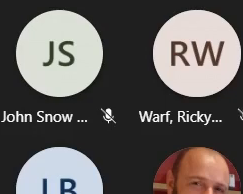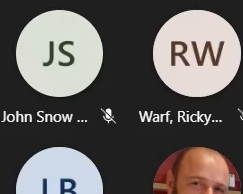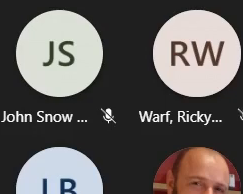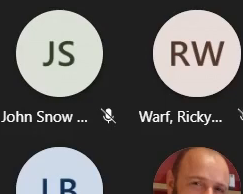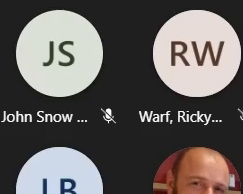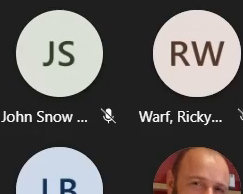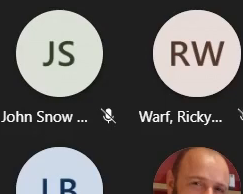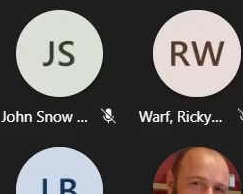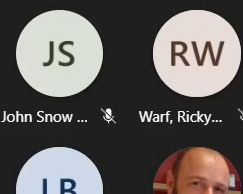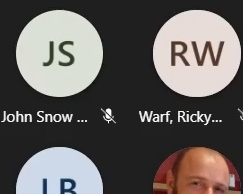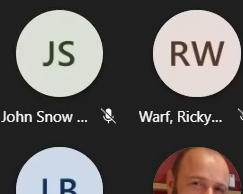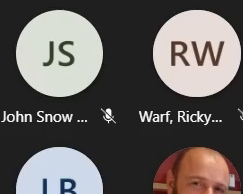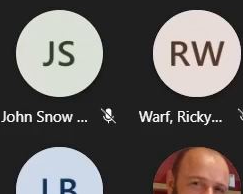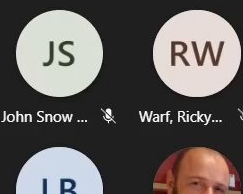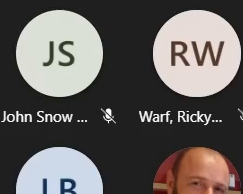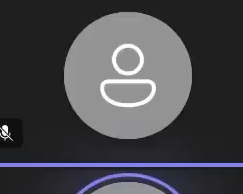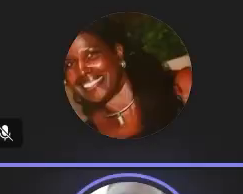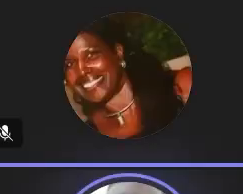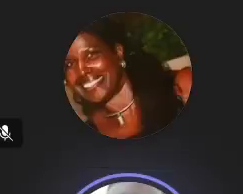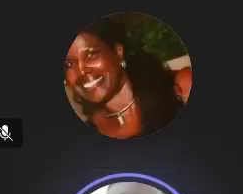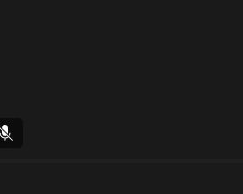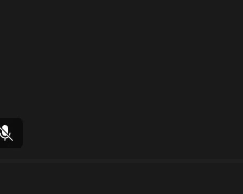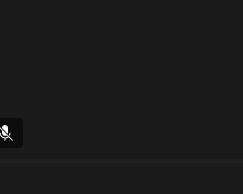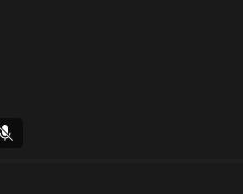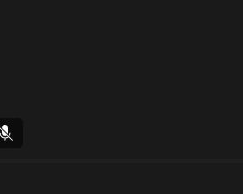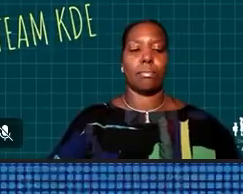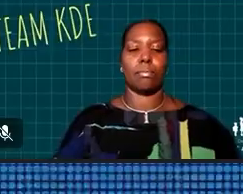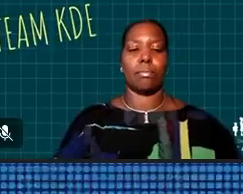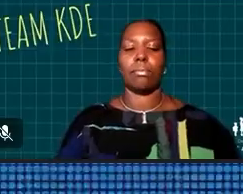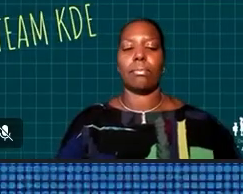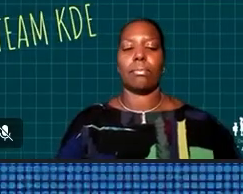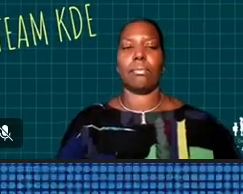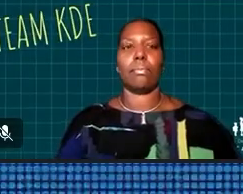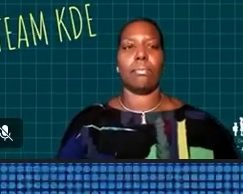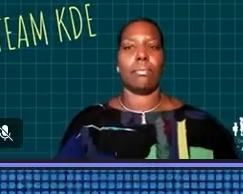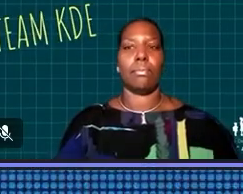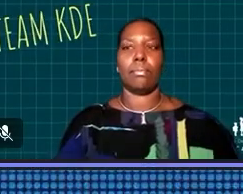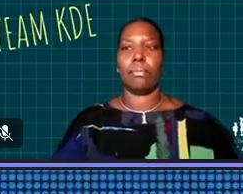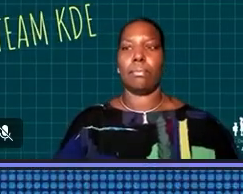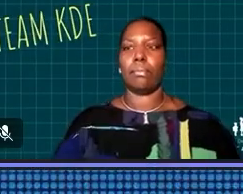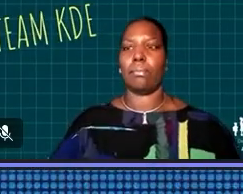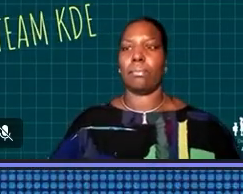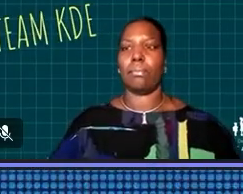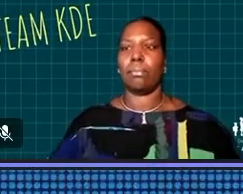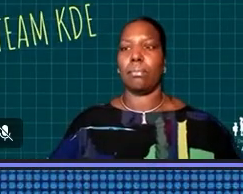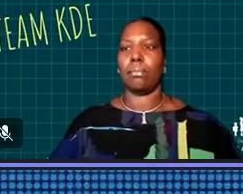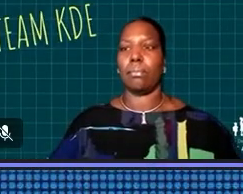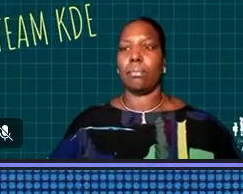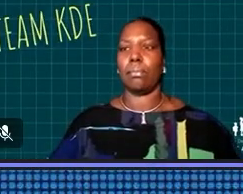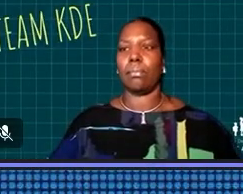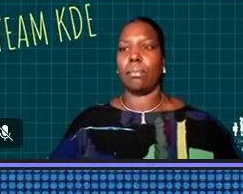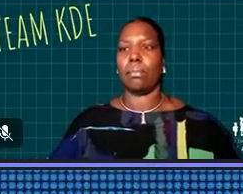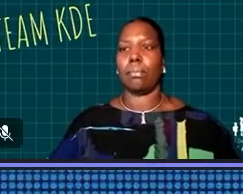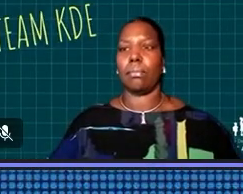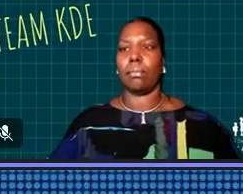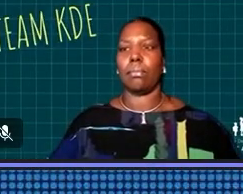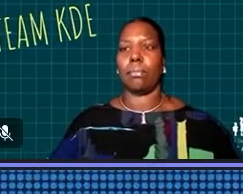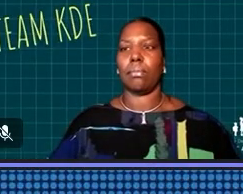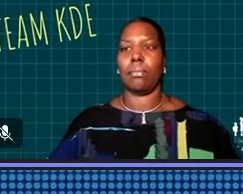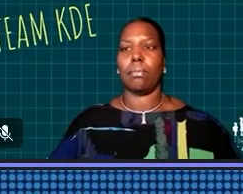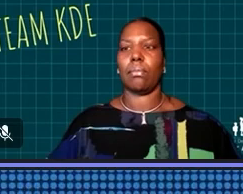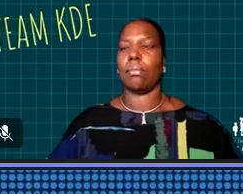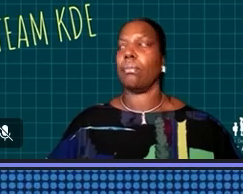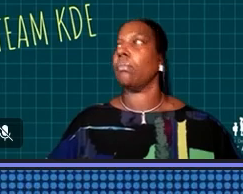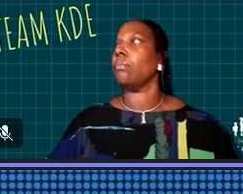see here if I can get this right. There we go. All right, so you should see my screen now. If